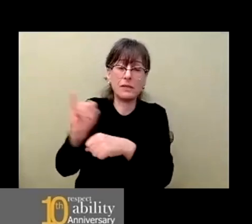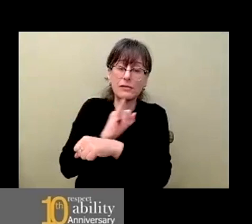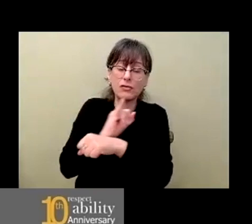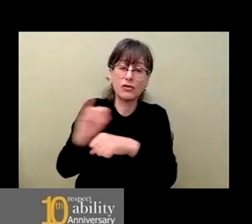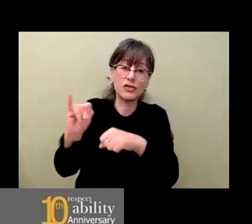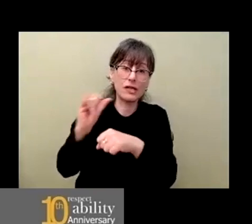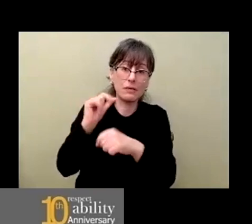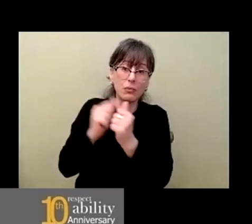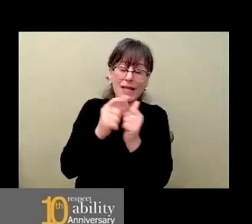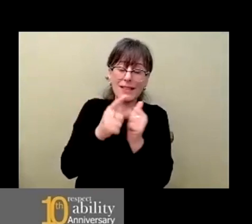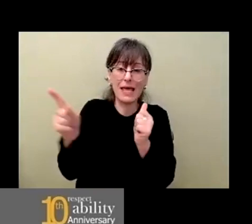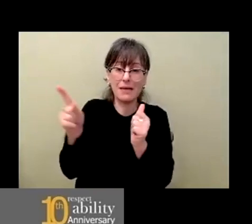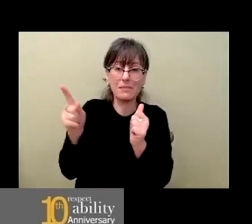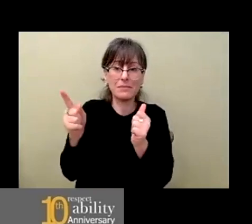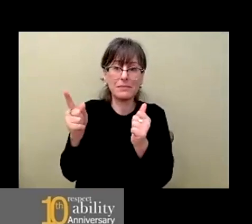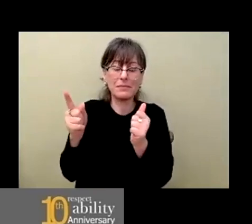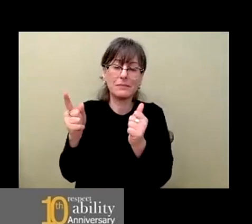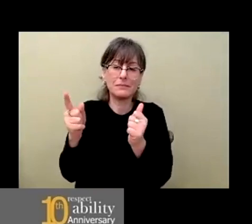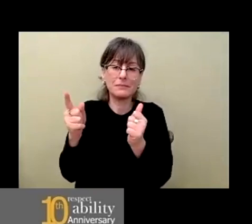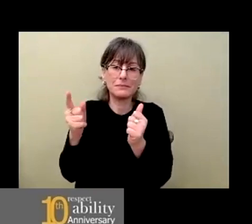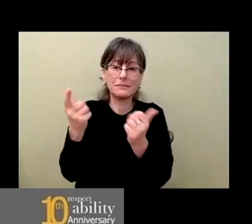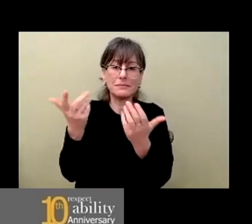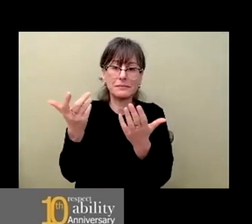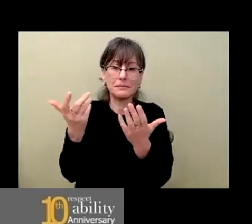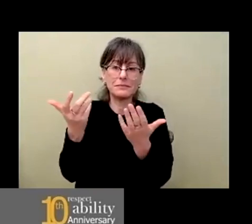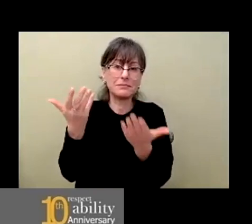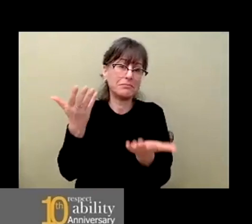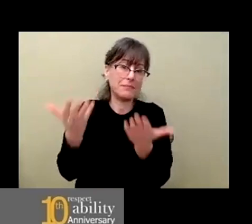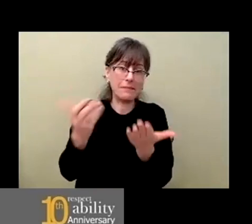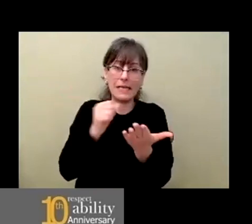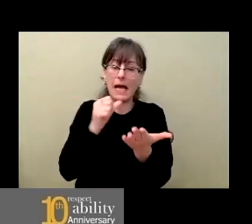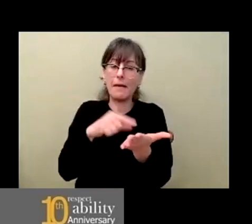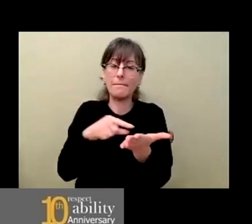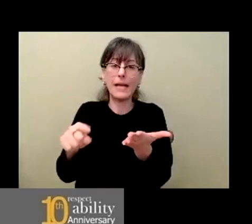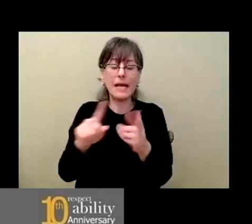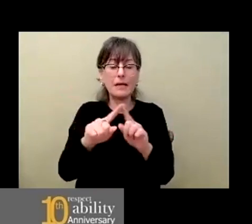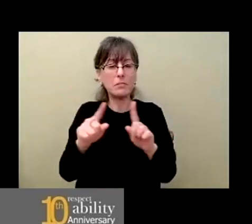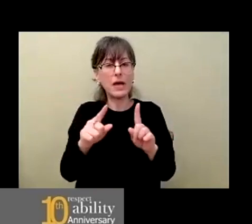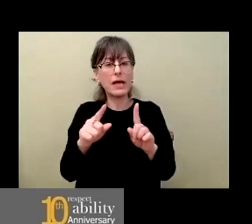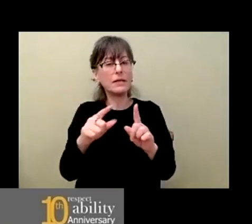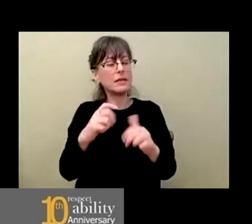And odds are it'll be paid. It's